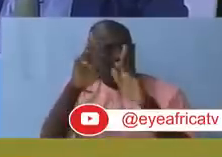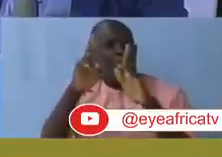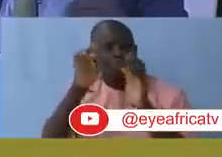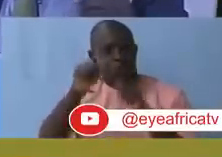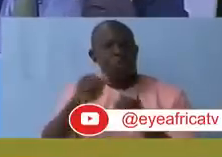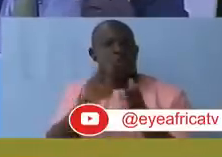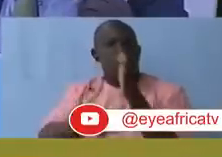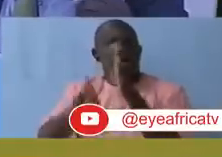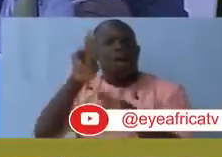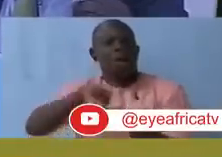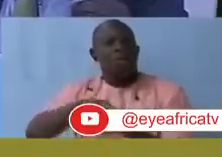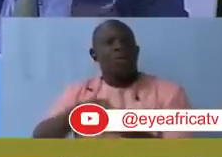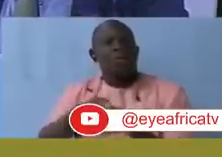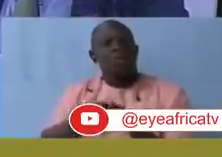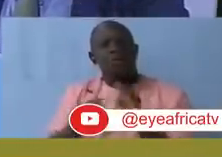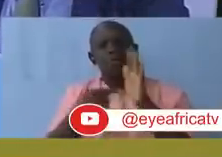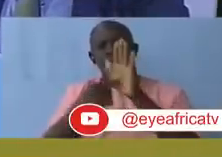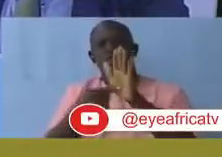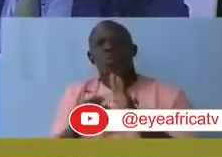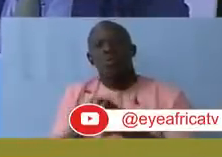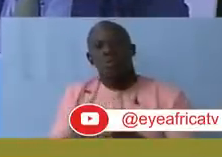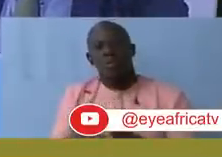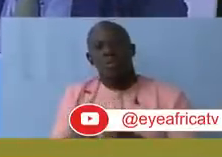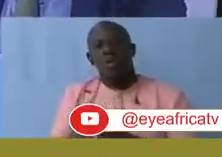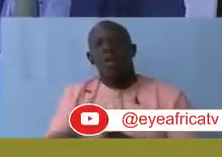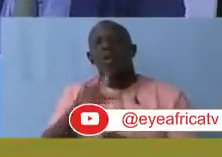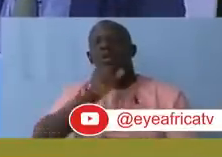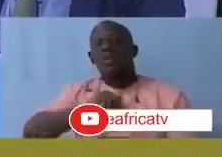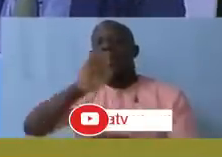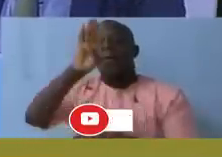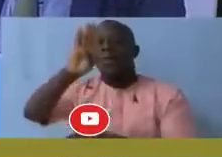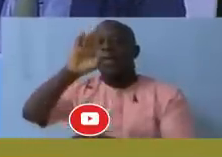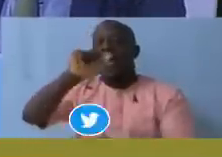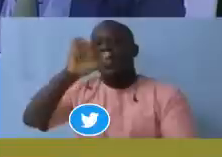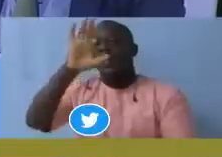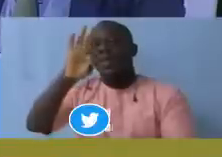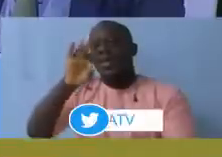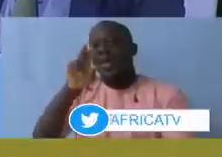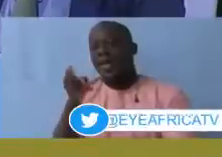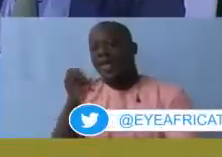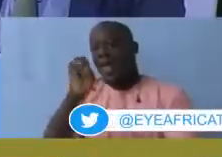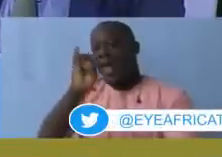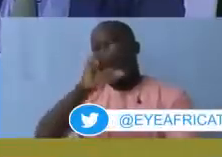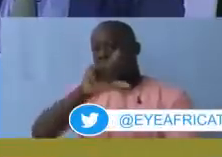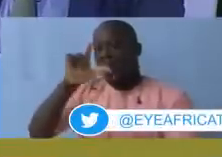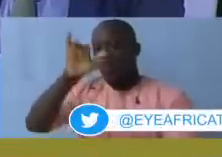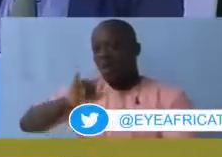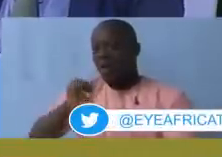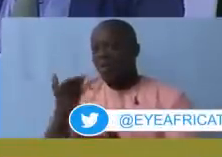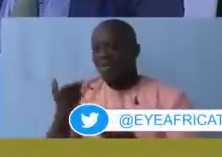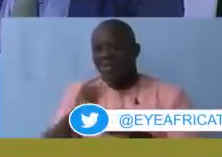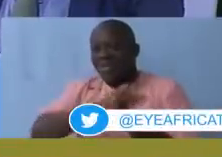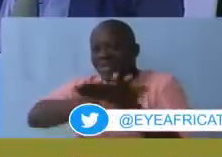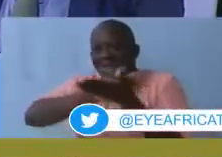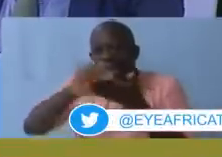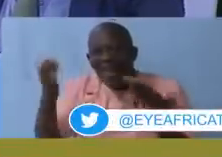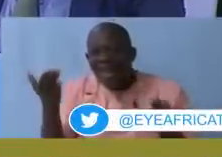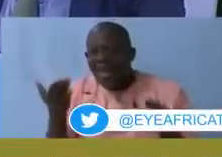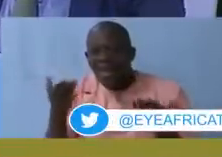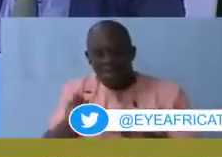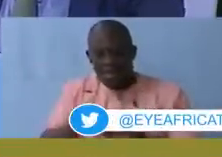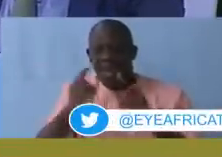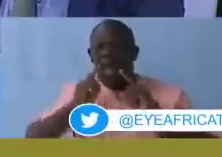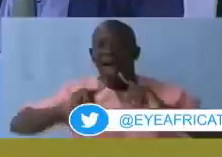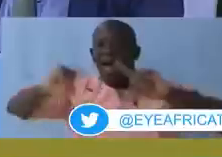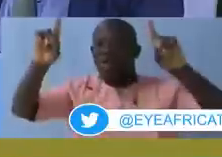Mr. Batchilly, his objective was very clear. It was announced to the world. I have a cure for HIV/AIDS. I